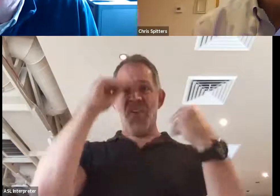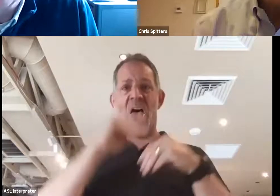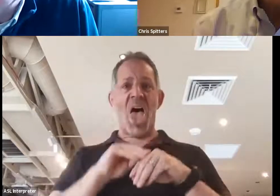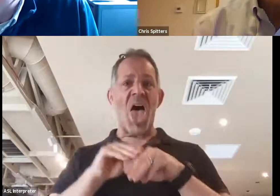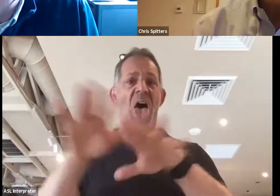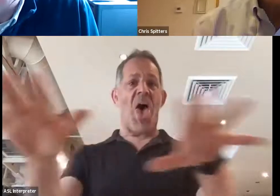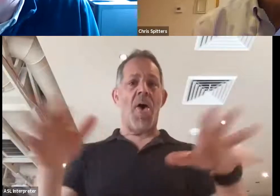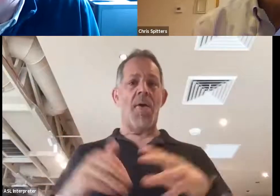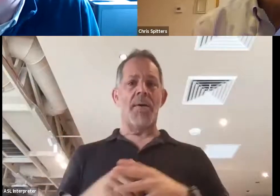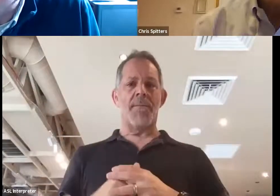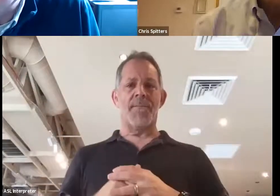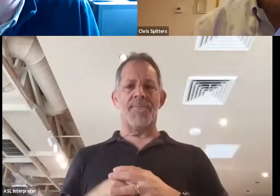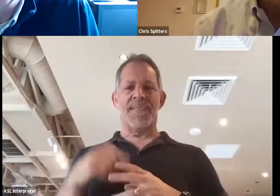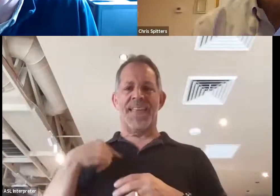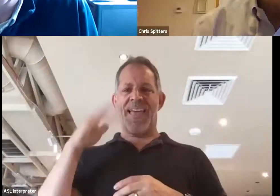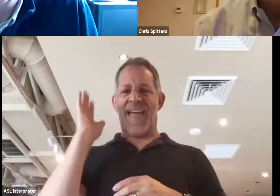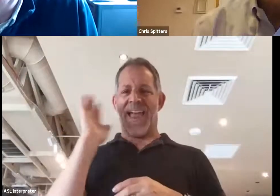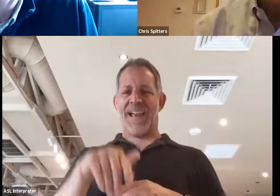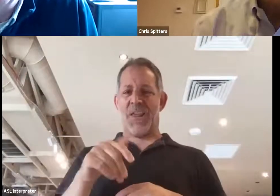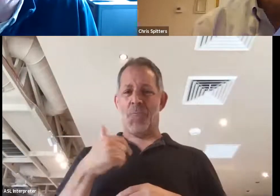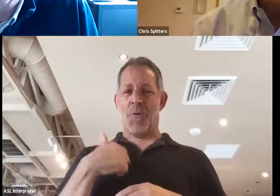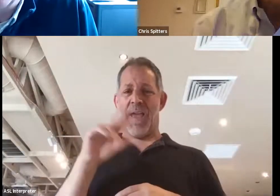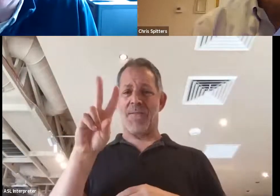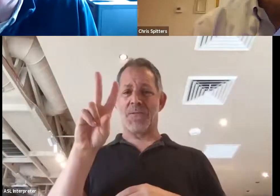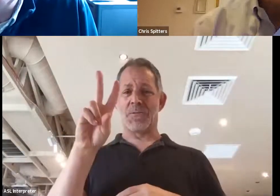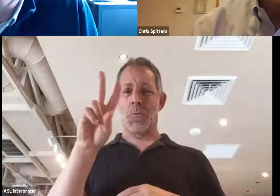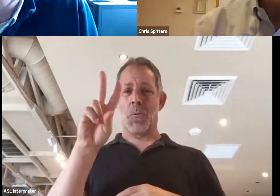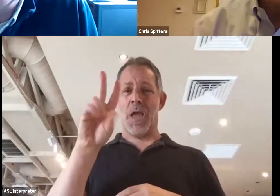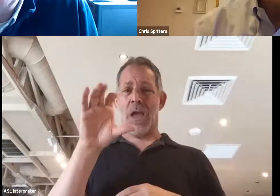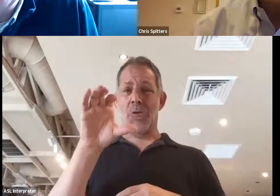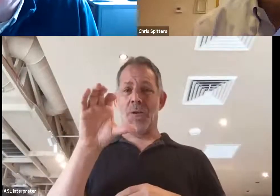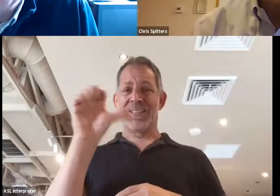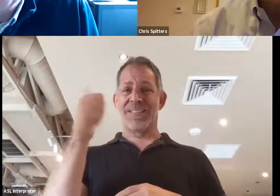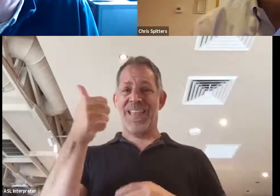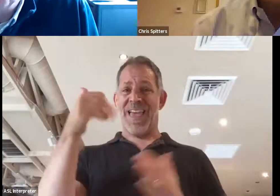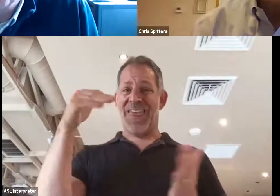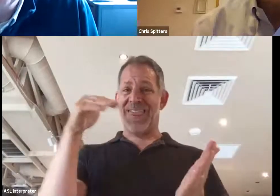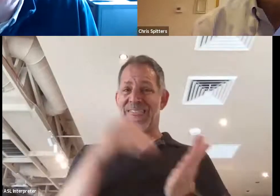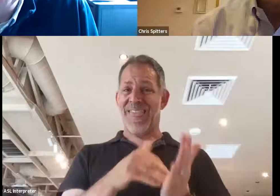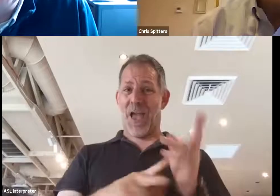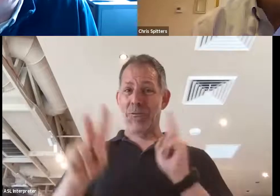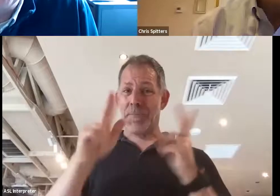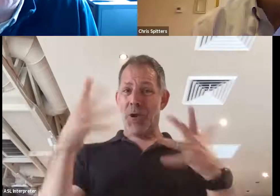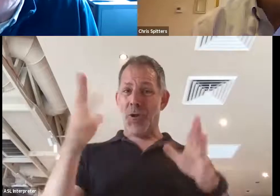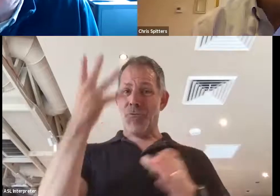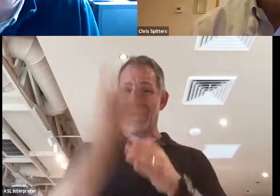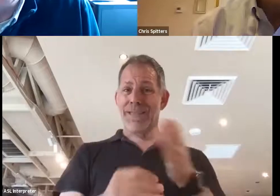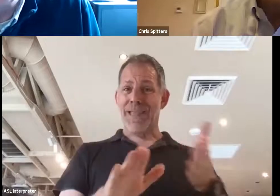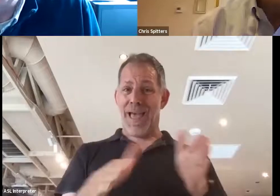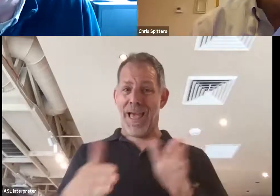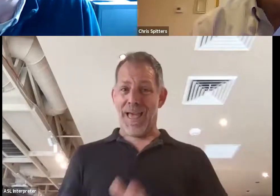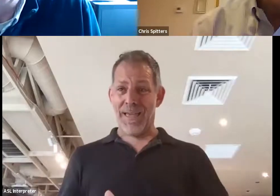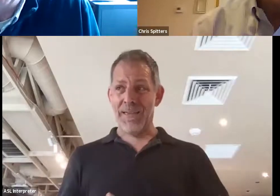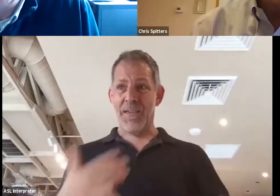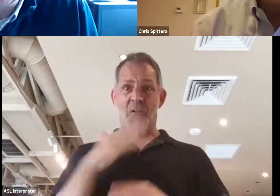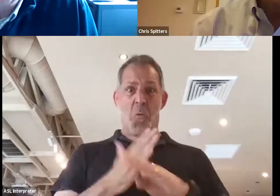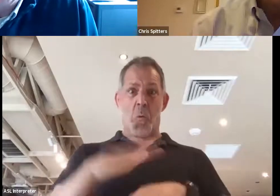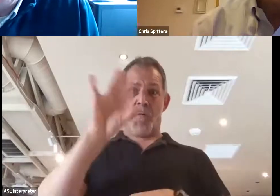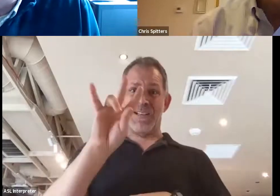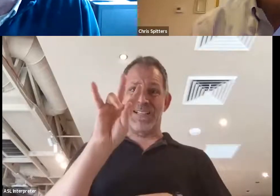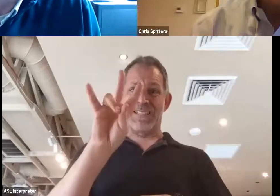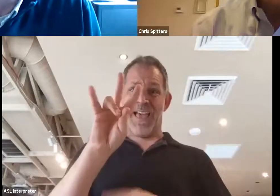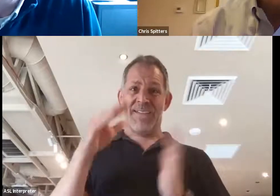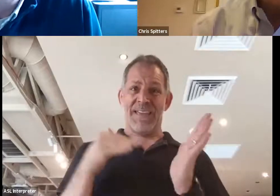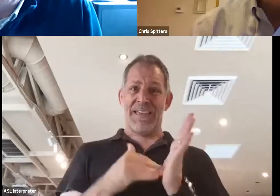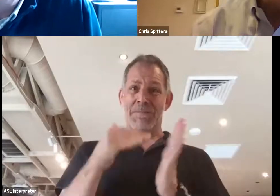dead, a million or more worldwide. The world is pretty much shut down. I was talking with Boeing